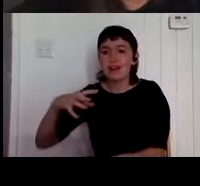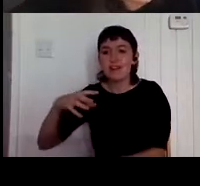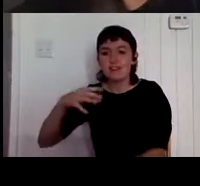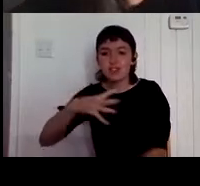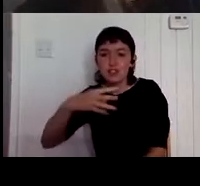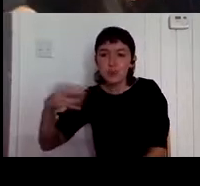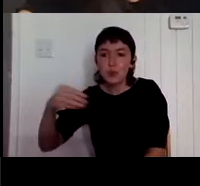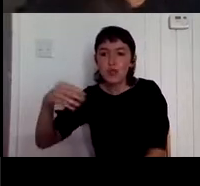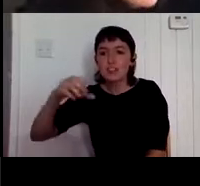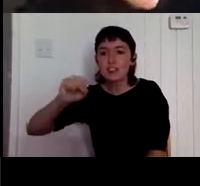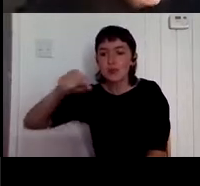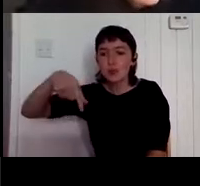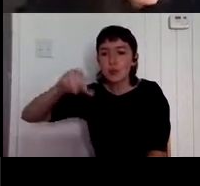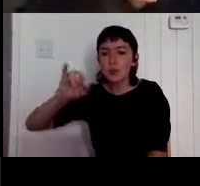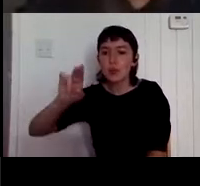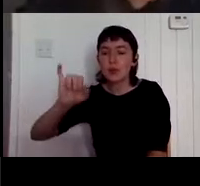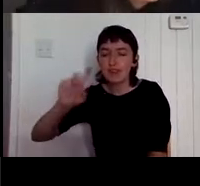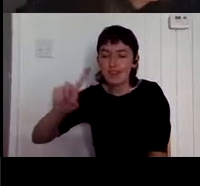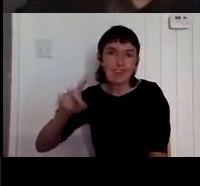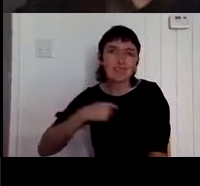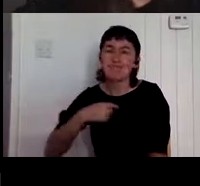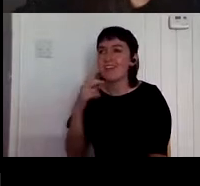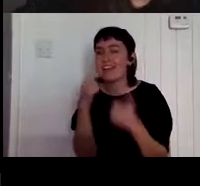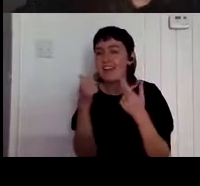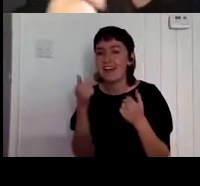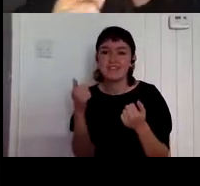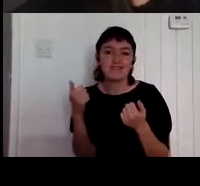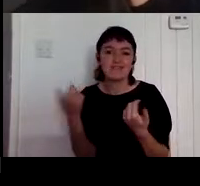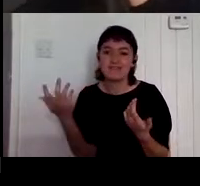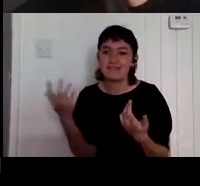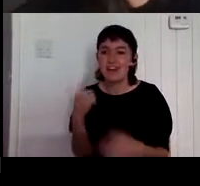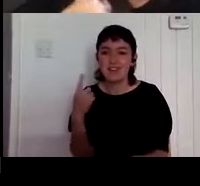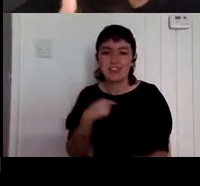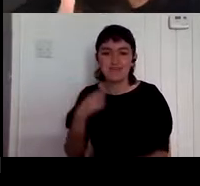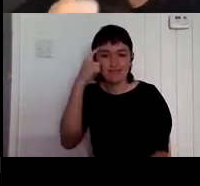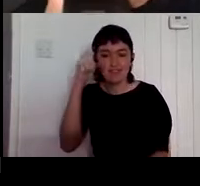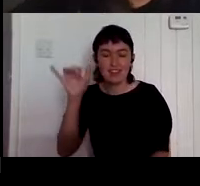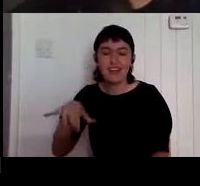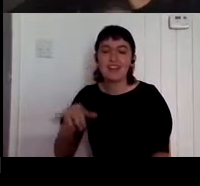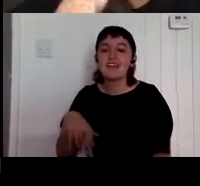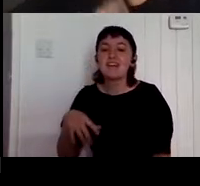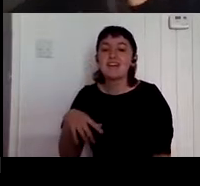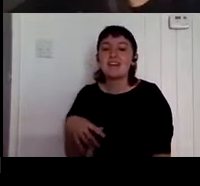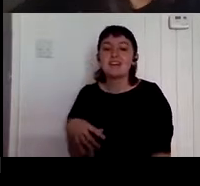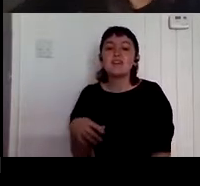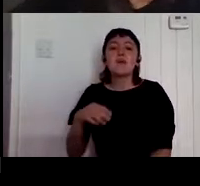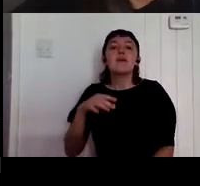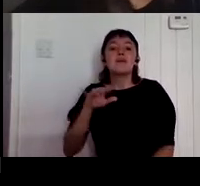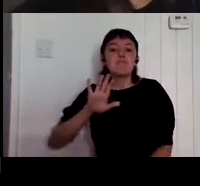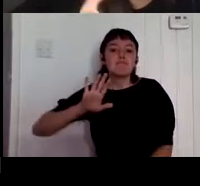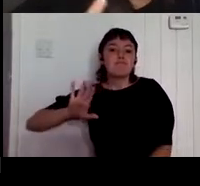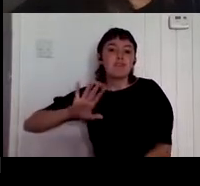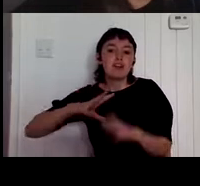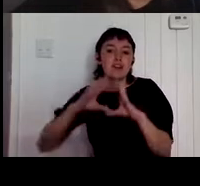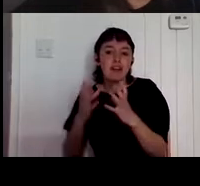cracks me up every time. Anyway, Miss Goldman's class. Um, excellent. Oh, actually that question about what do they eat and how do they move? That was from Miss Goldman's